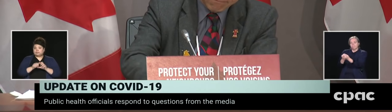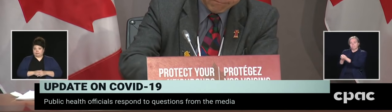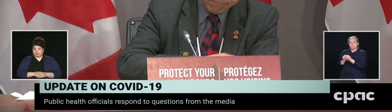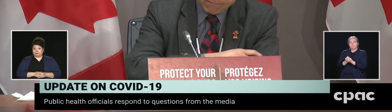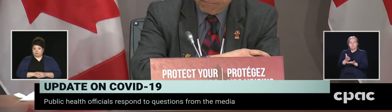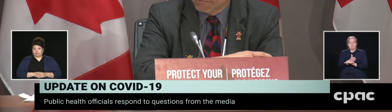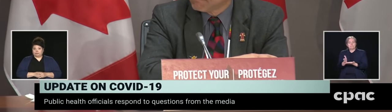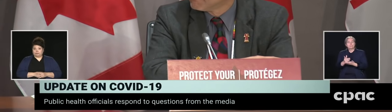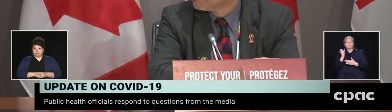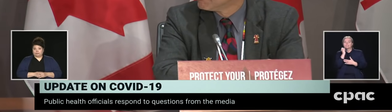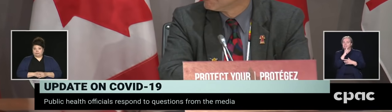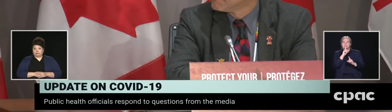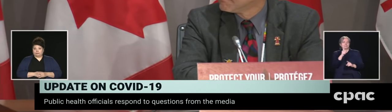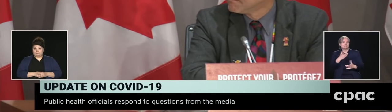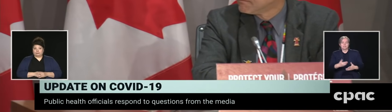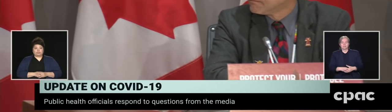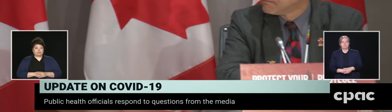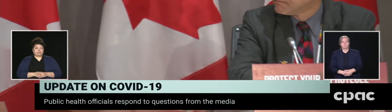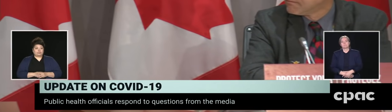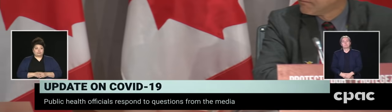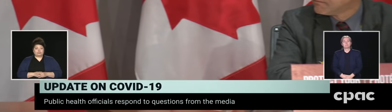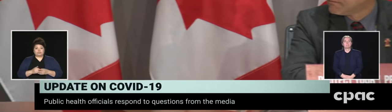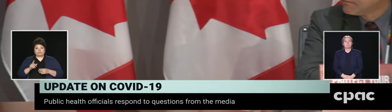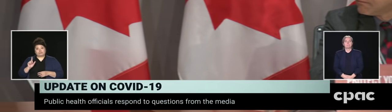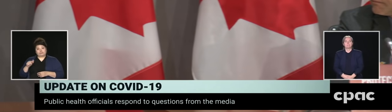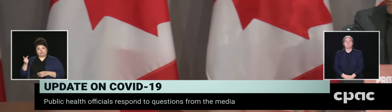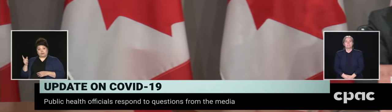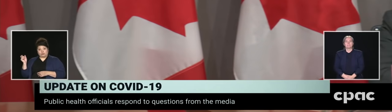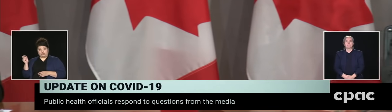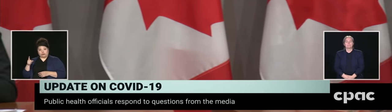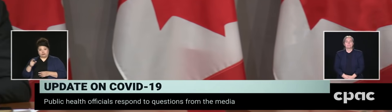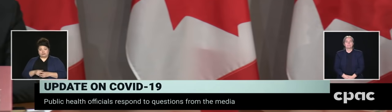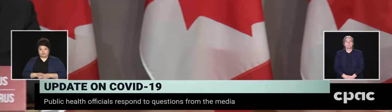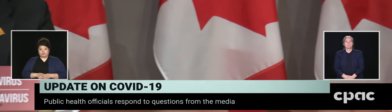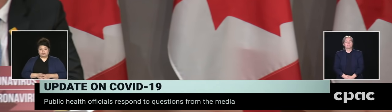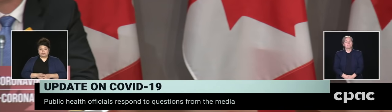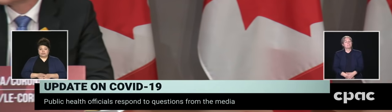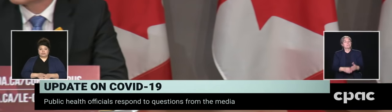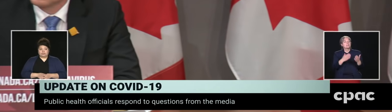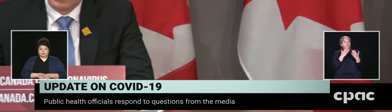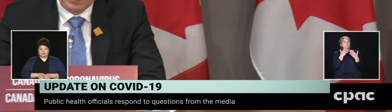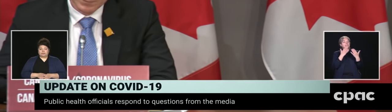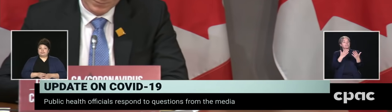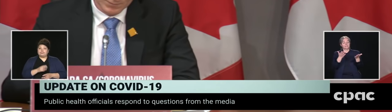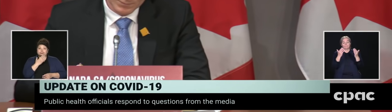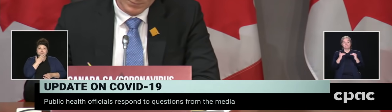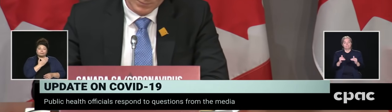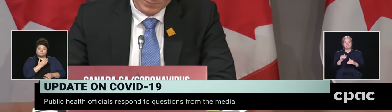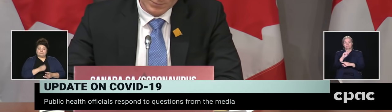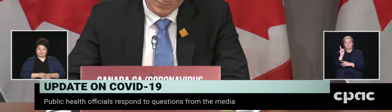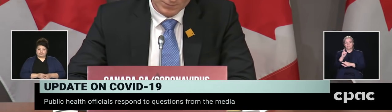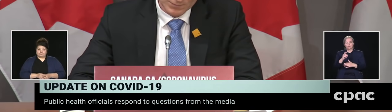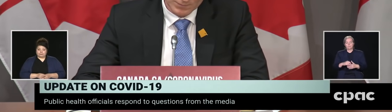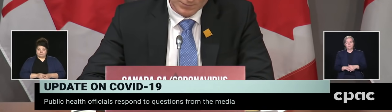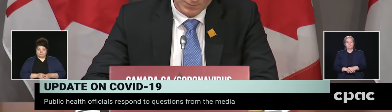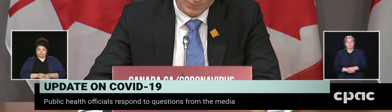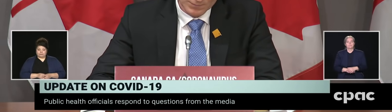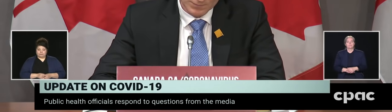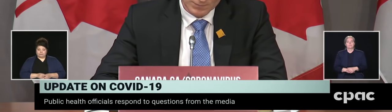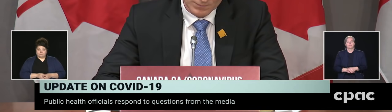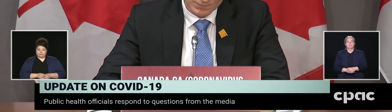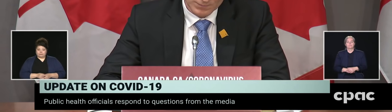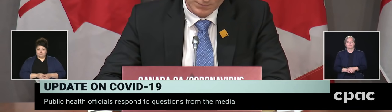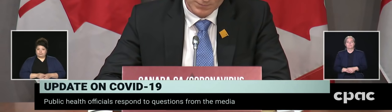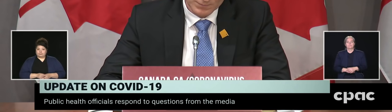Thank you, Dr. Operator. Next question, please. Thank you. Merci. Our next question, notre prochaine question, is from Mélanie Marquis avec